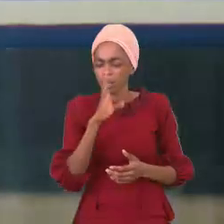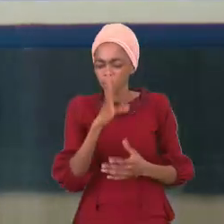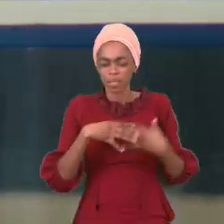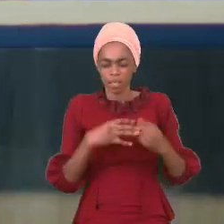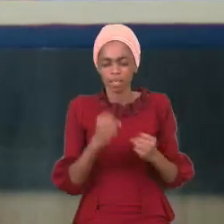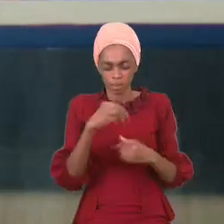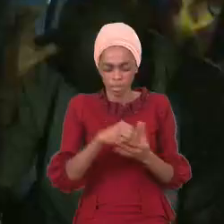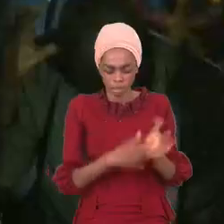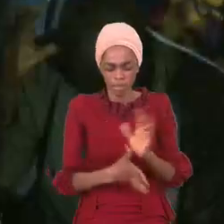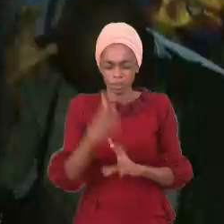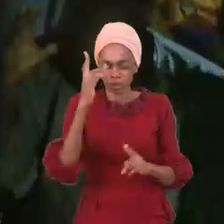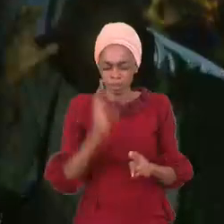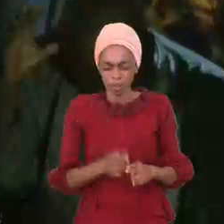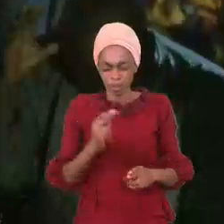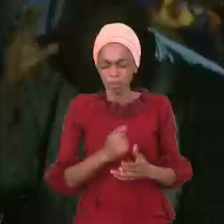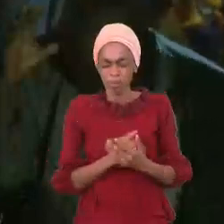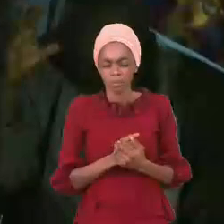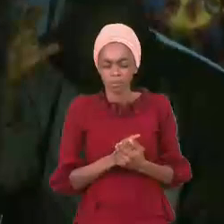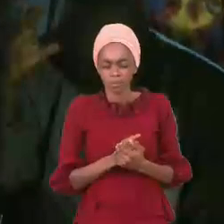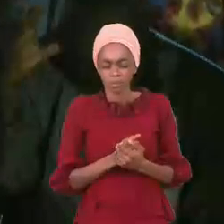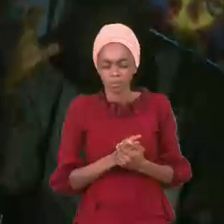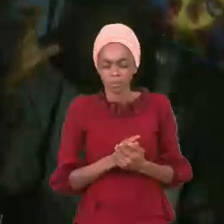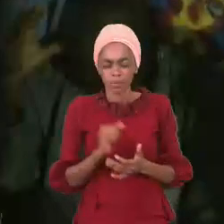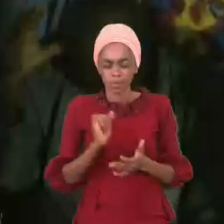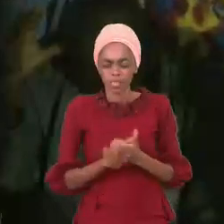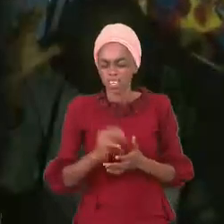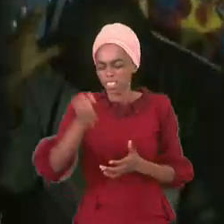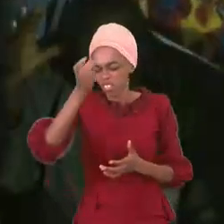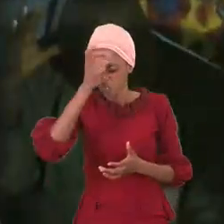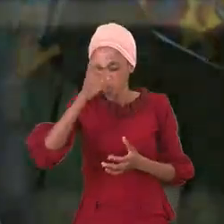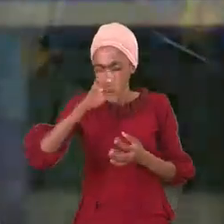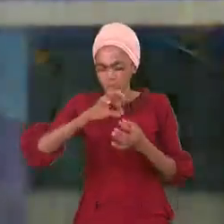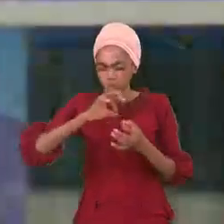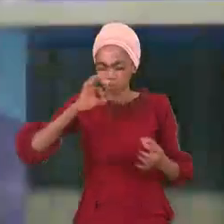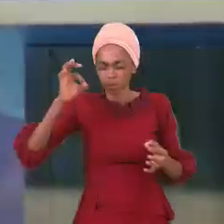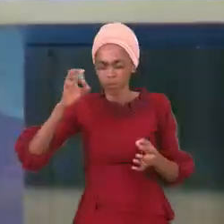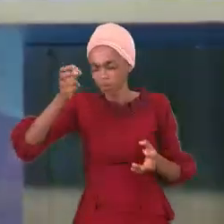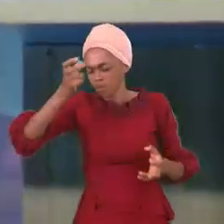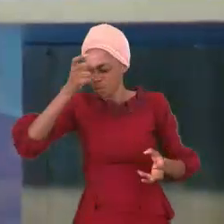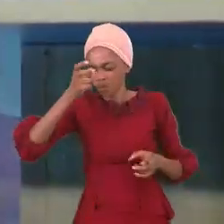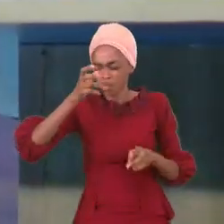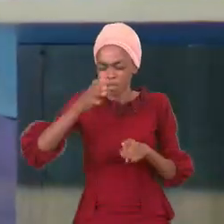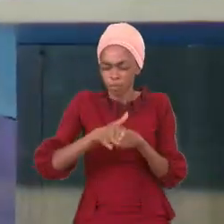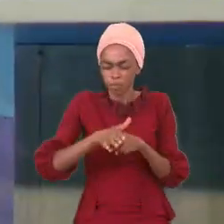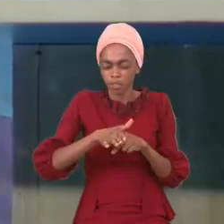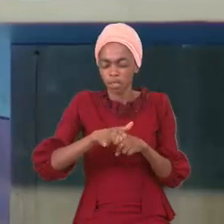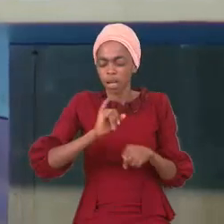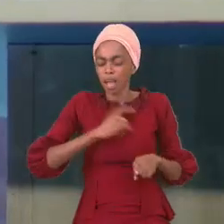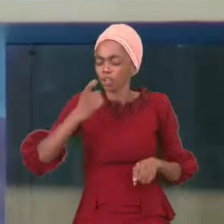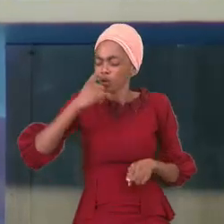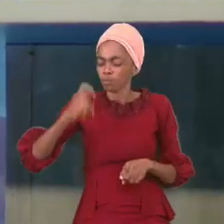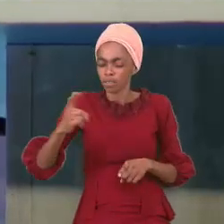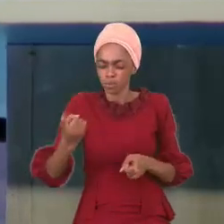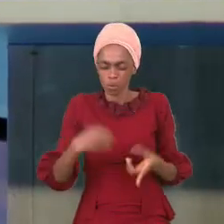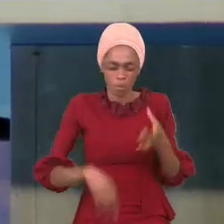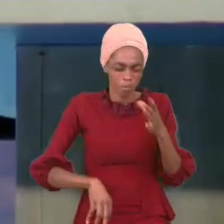in Jesus' name. That demonic spirit, demonic oppression, I command you, come